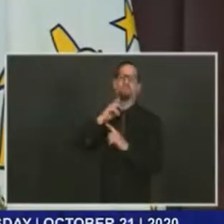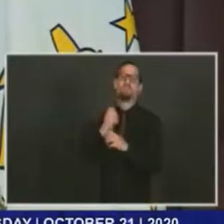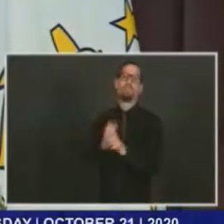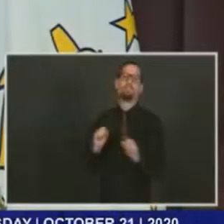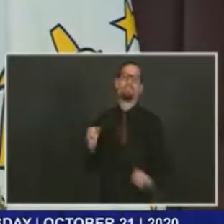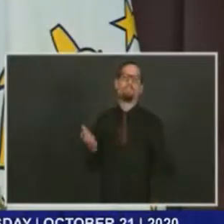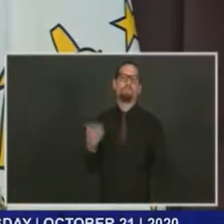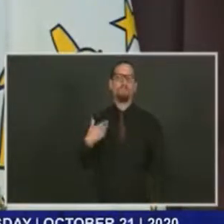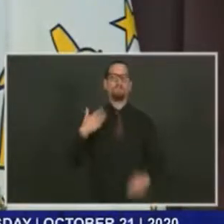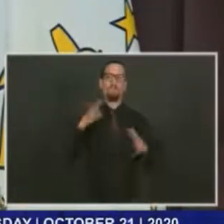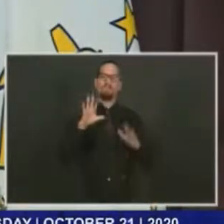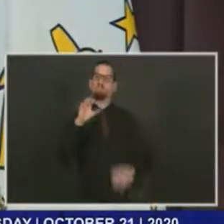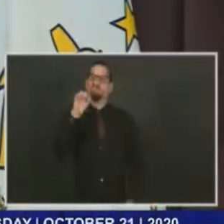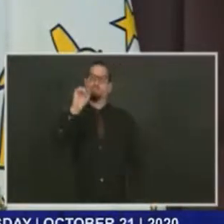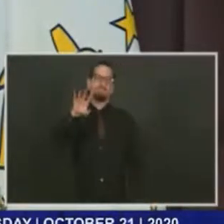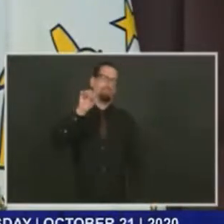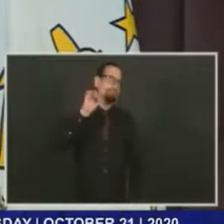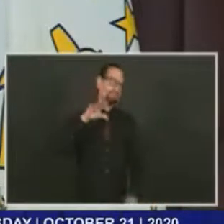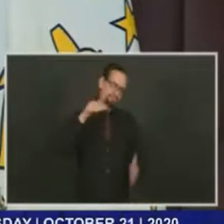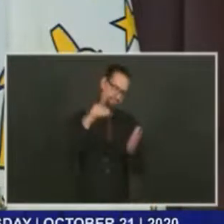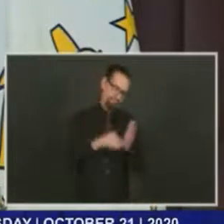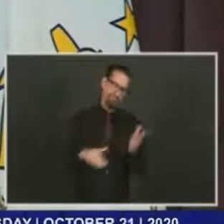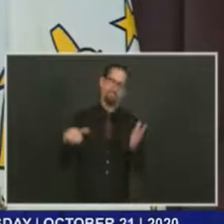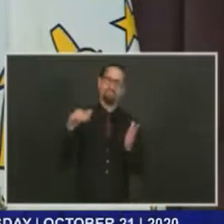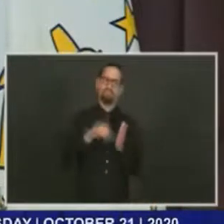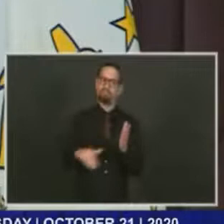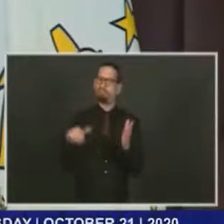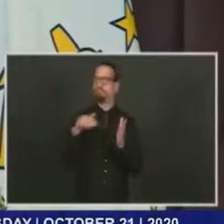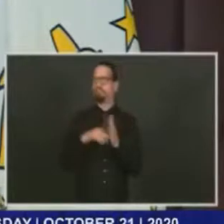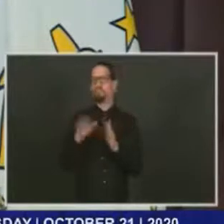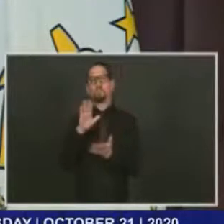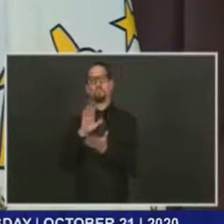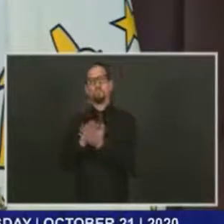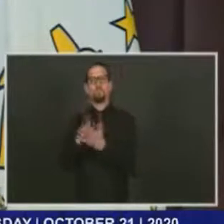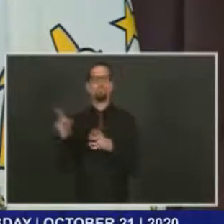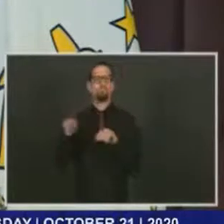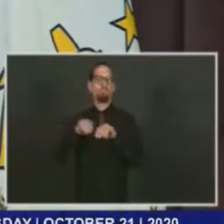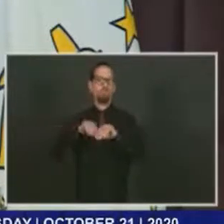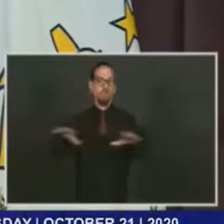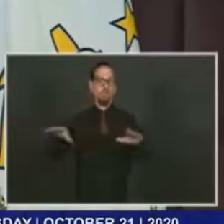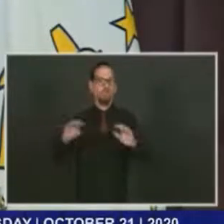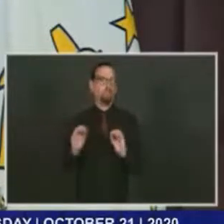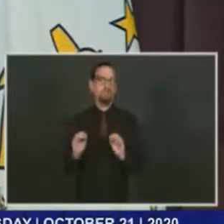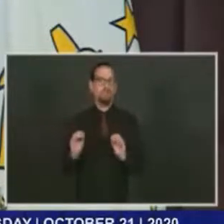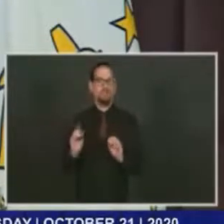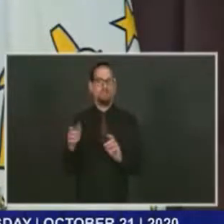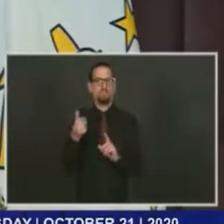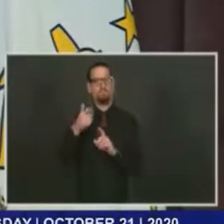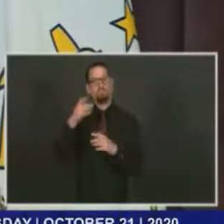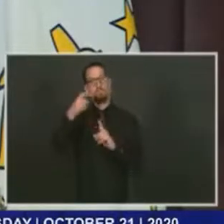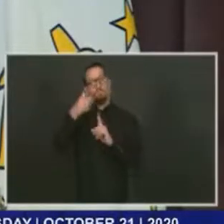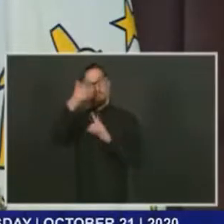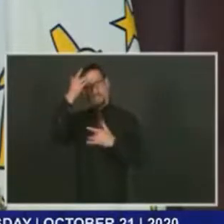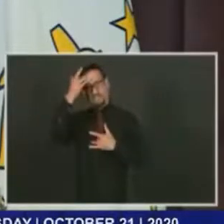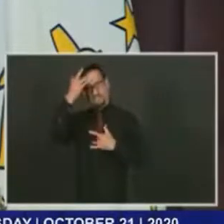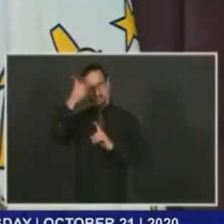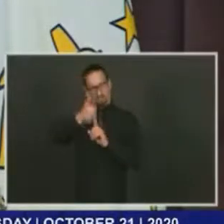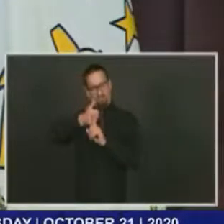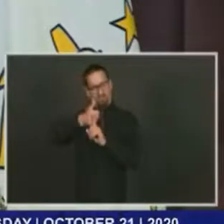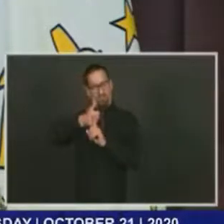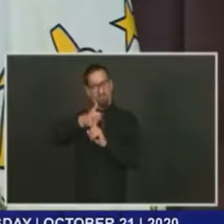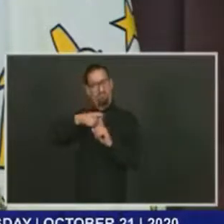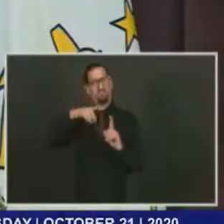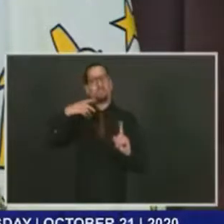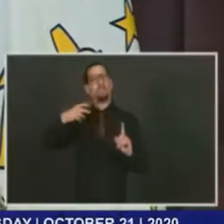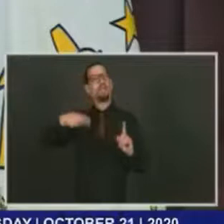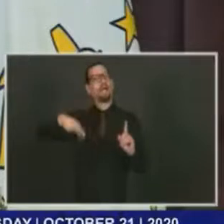it still continues to be the case, the prevalence of the disease is higher in the kids who are learning virtually from